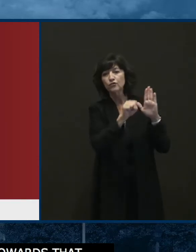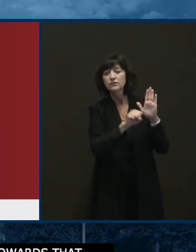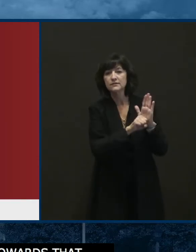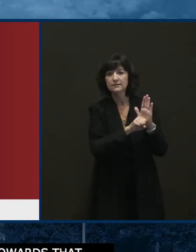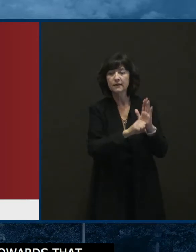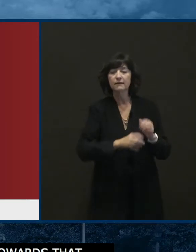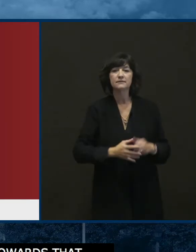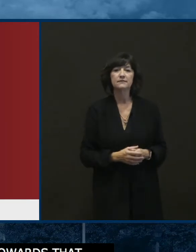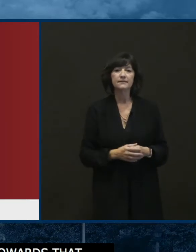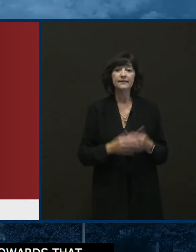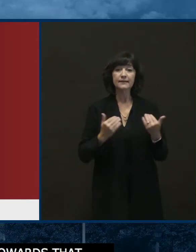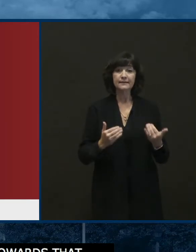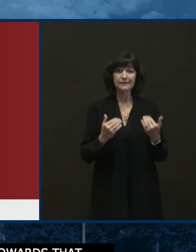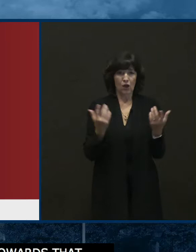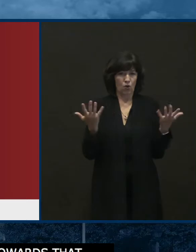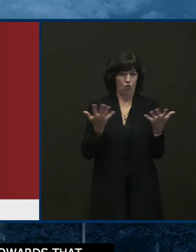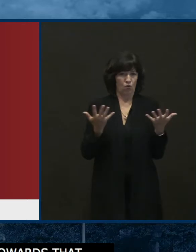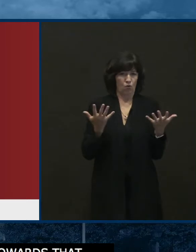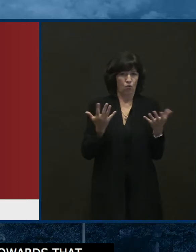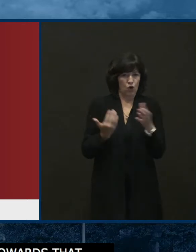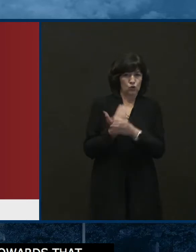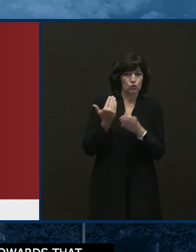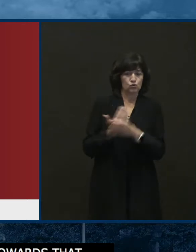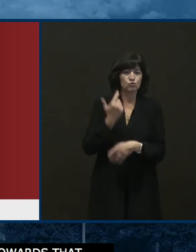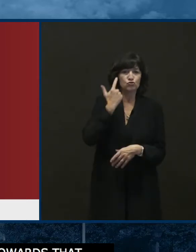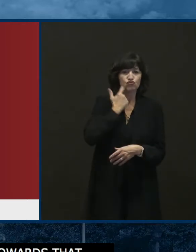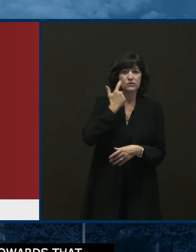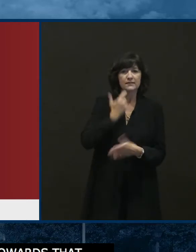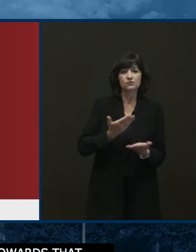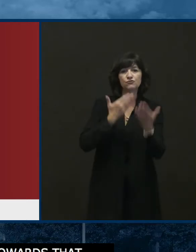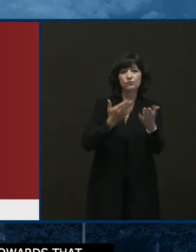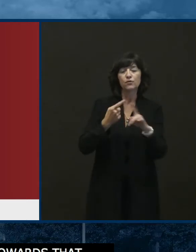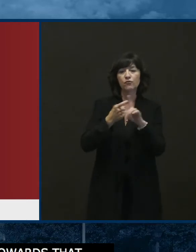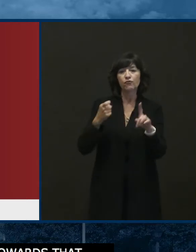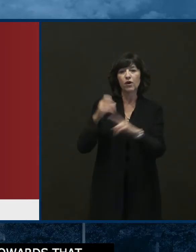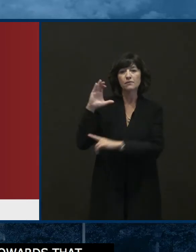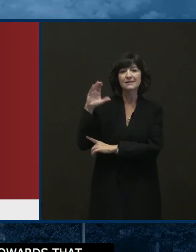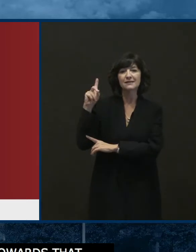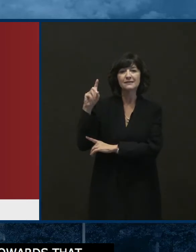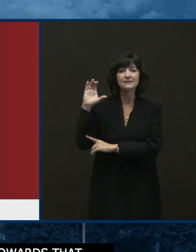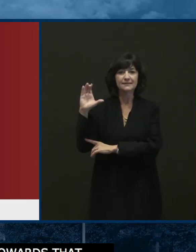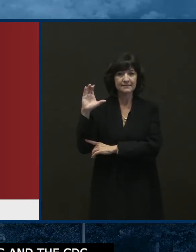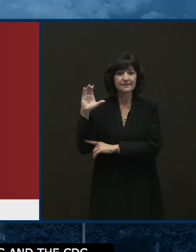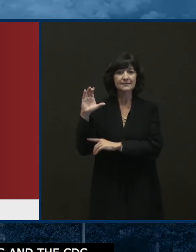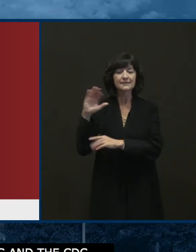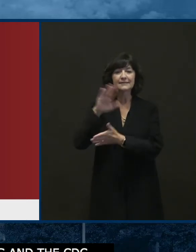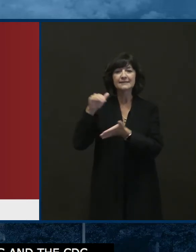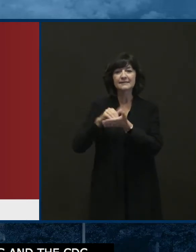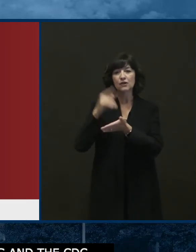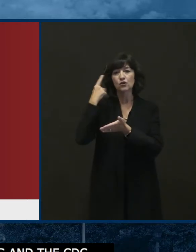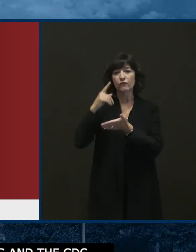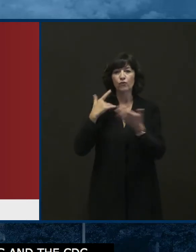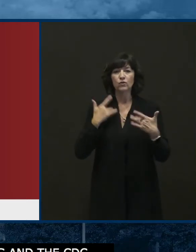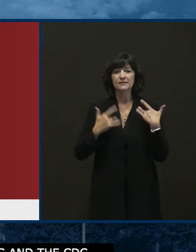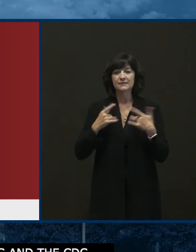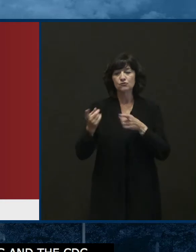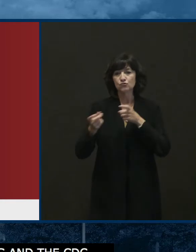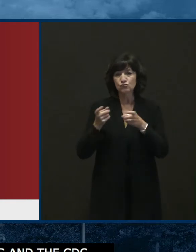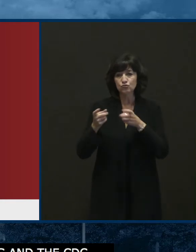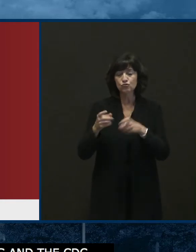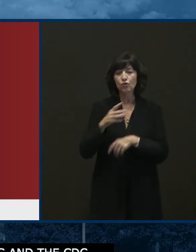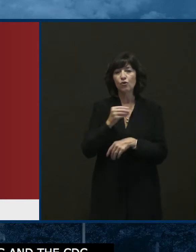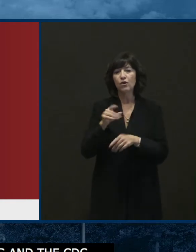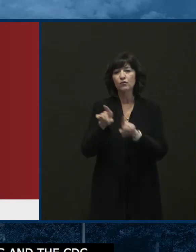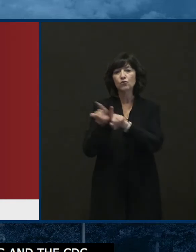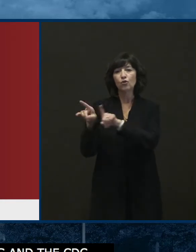by CDC, Johns Hopkins, the New York Times, as they publish these data. I think it will help us better